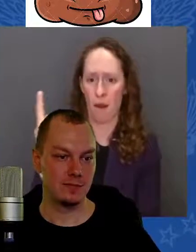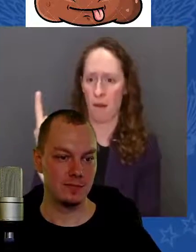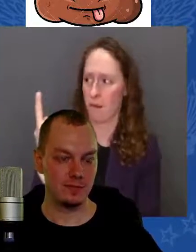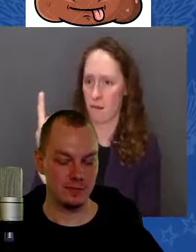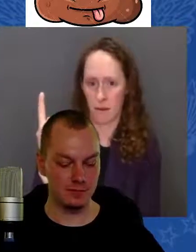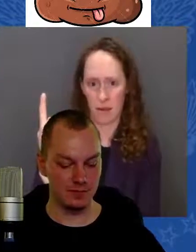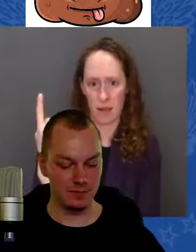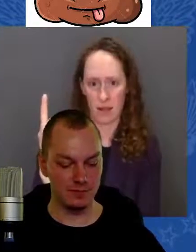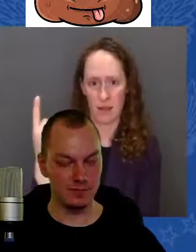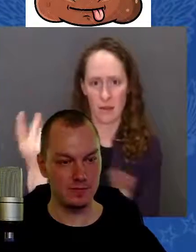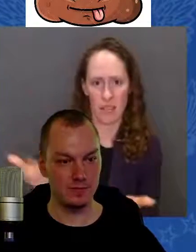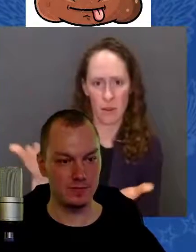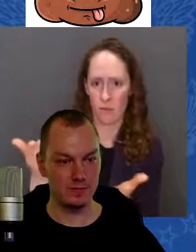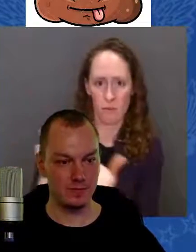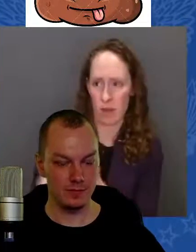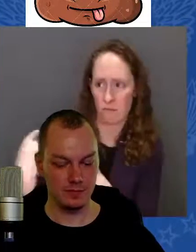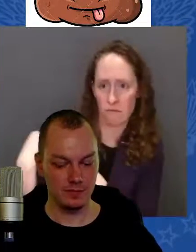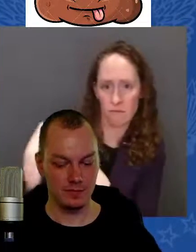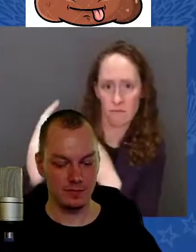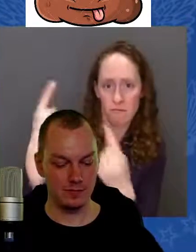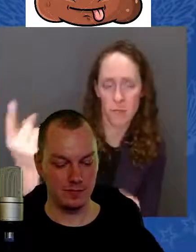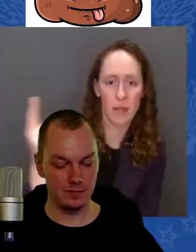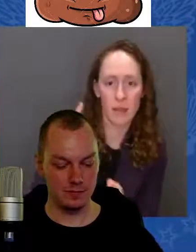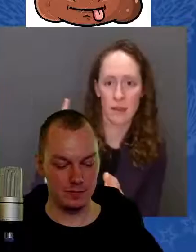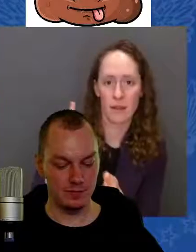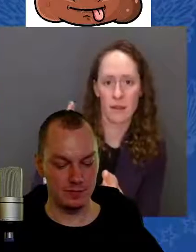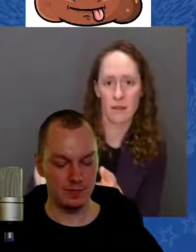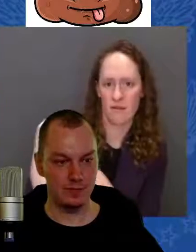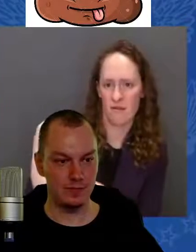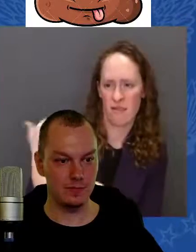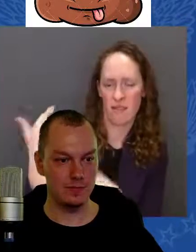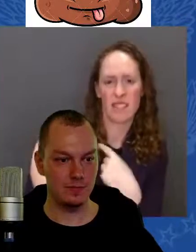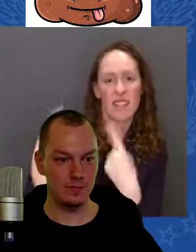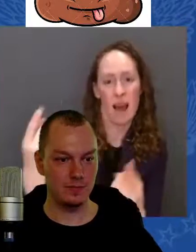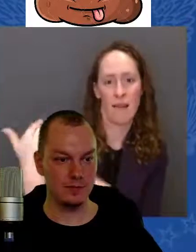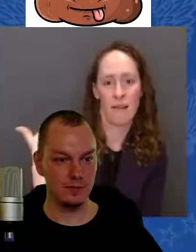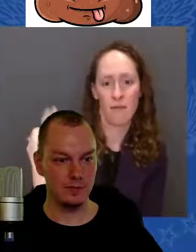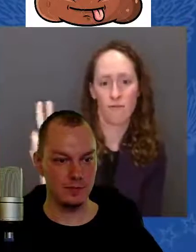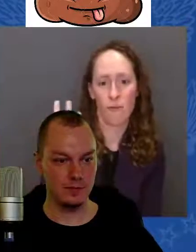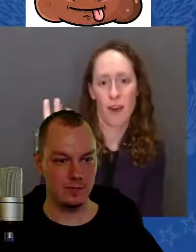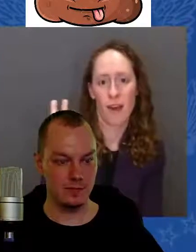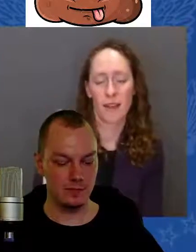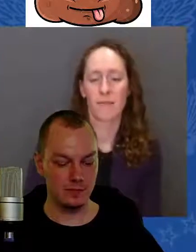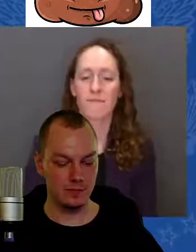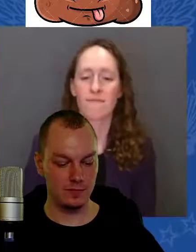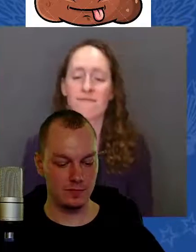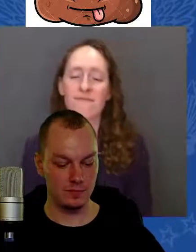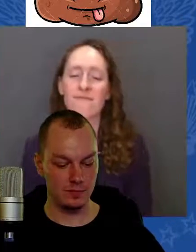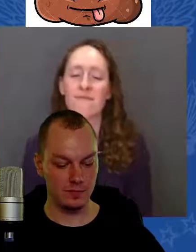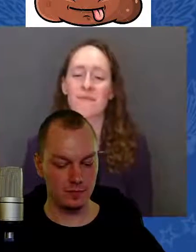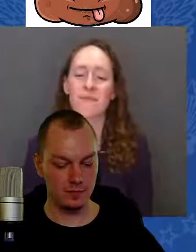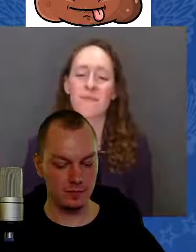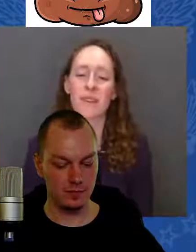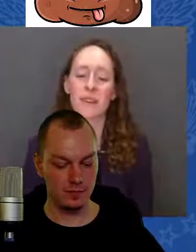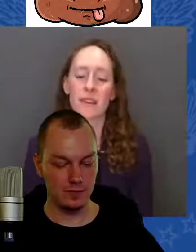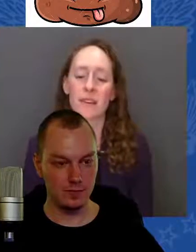I'm honored to introduce the Honorable Congressman Benny G.